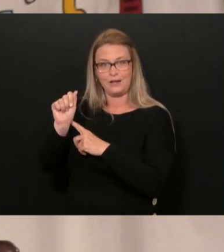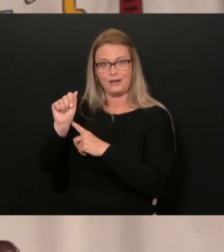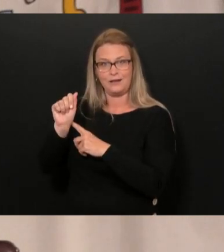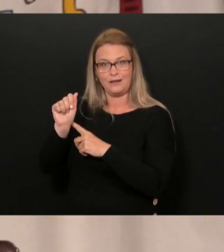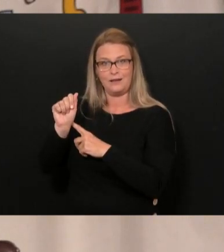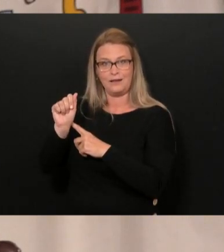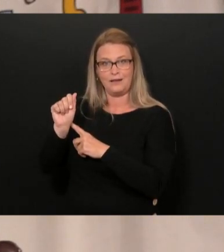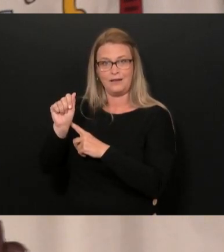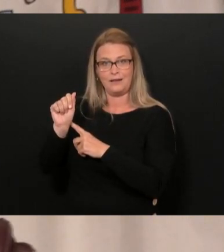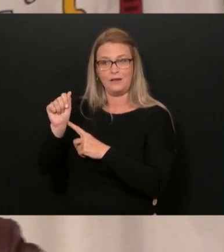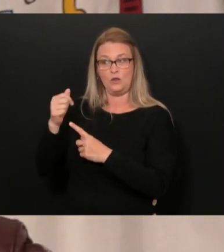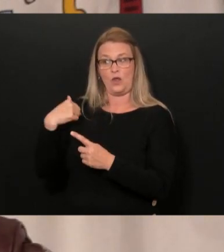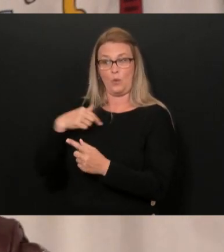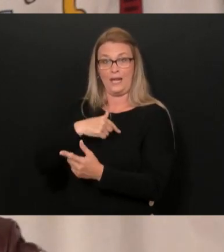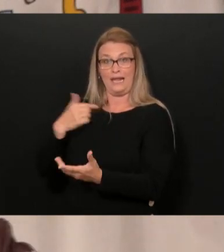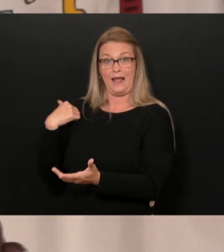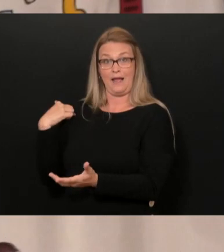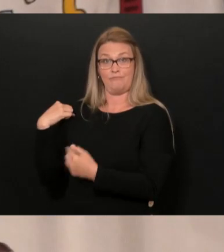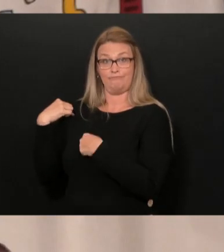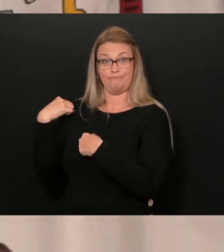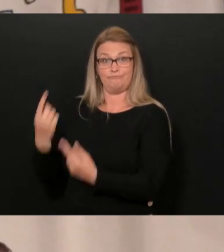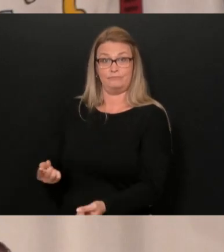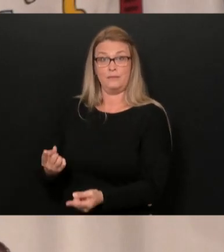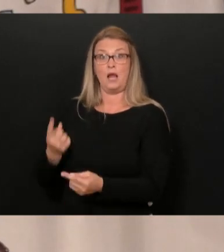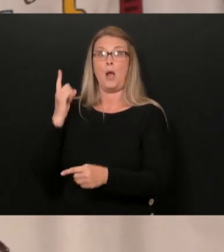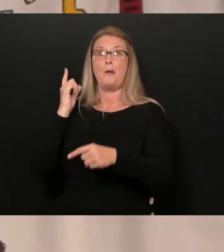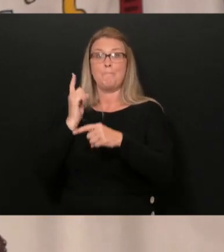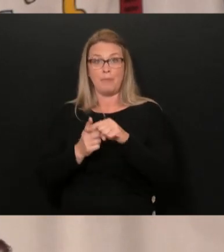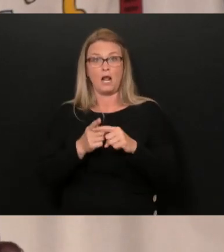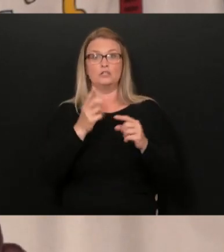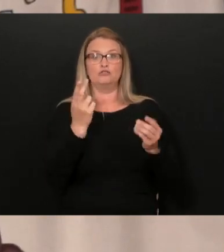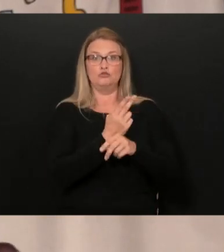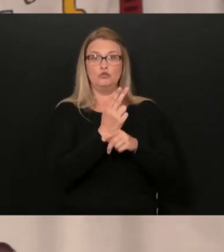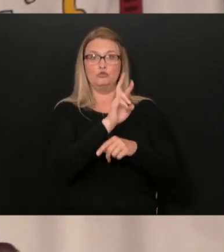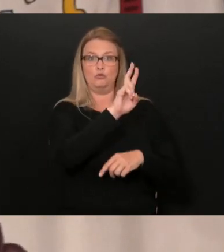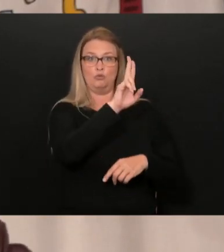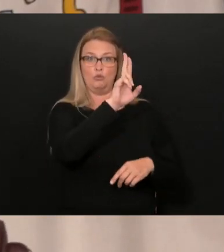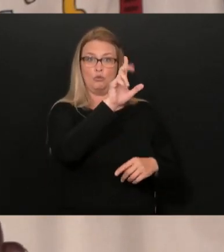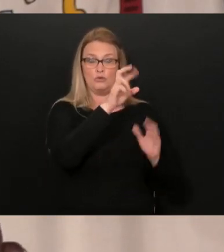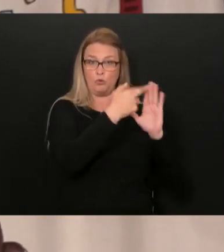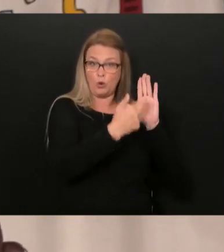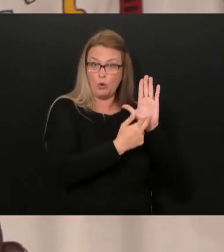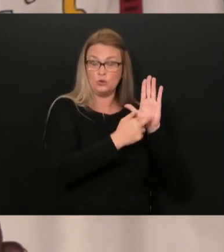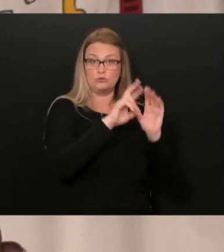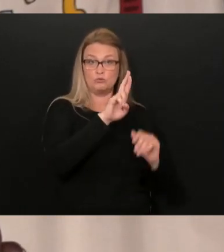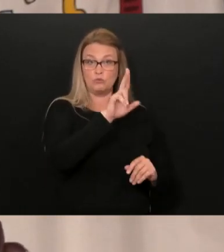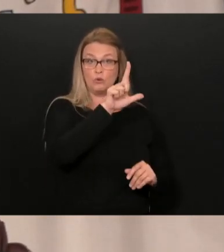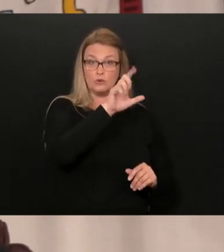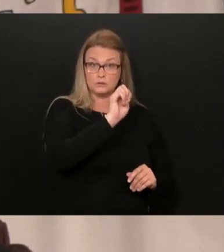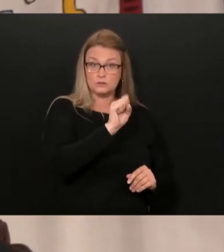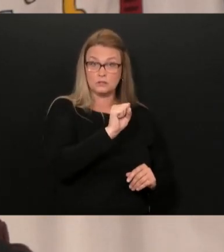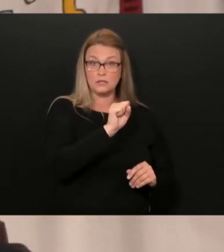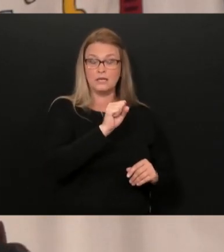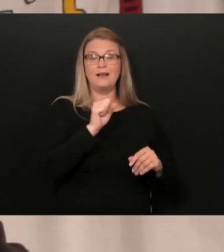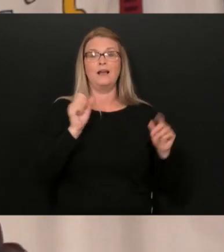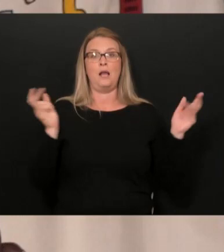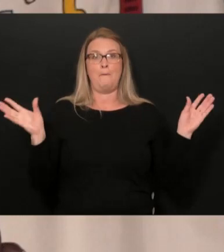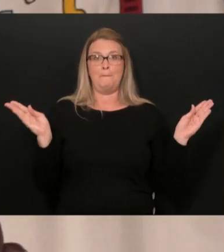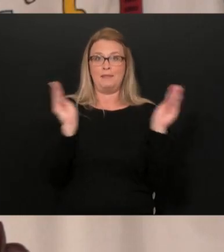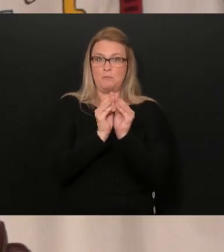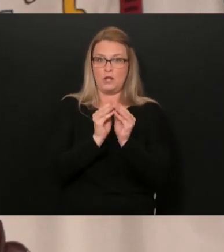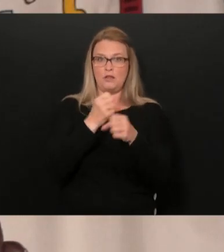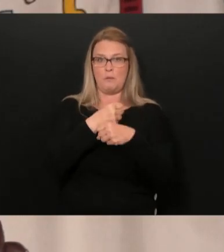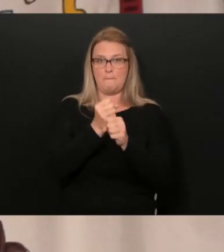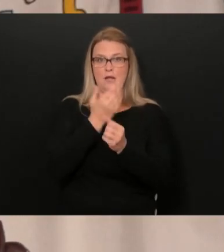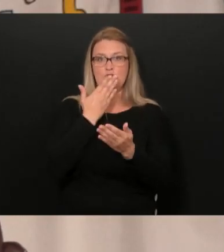we obtain, plus all the rules that we have to go by, and then we're going to make good decisions, and we're going to make